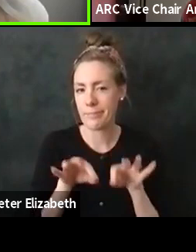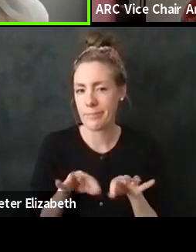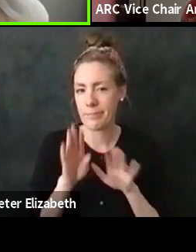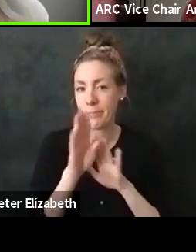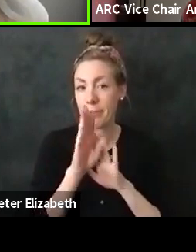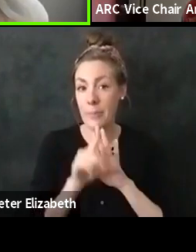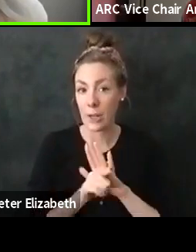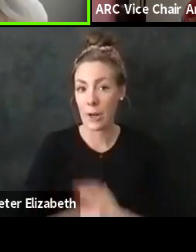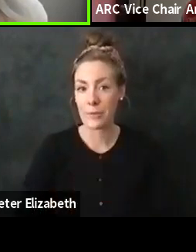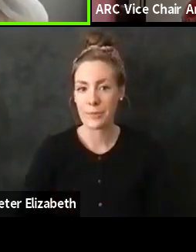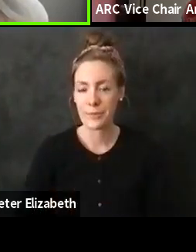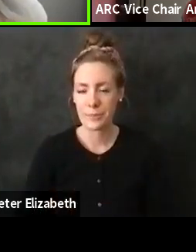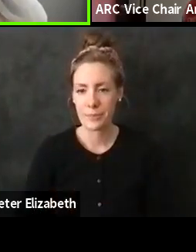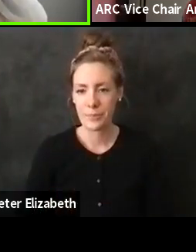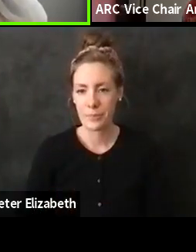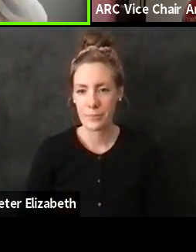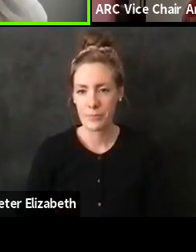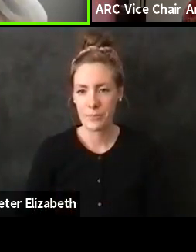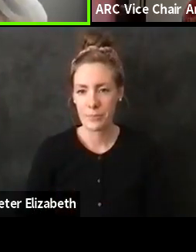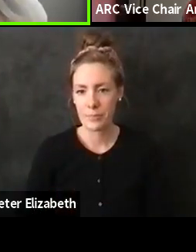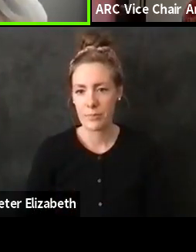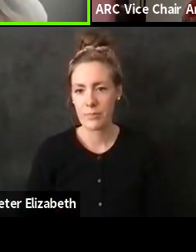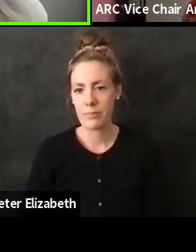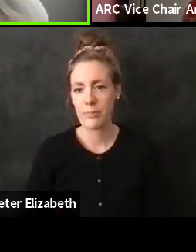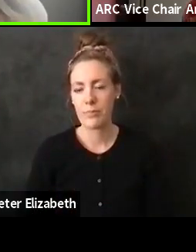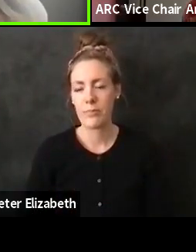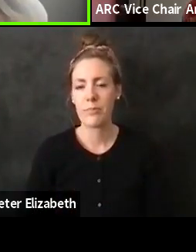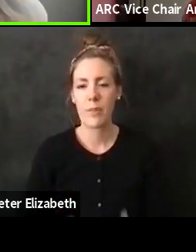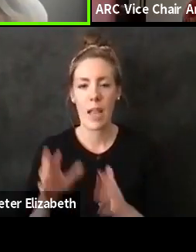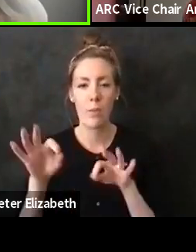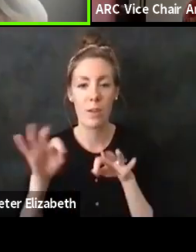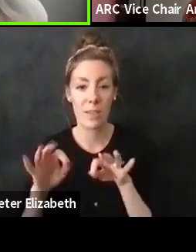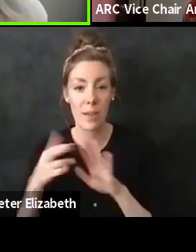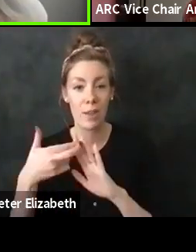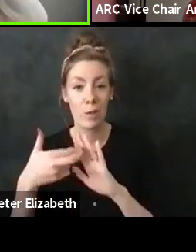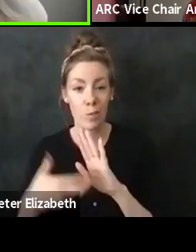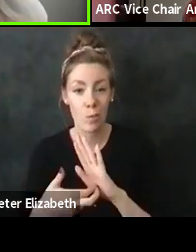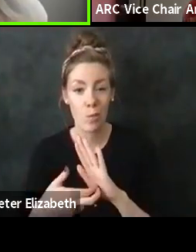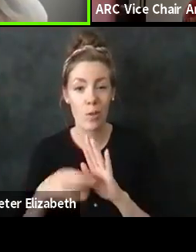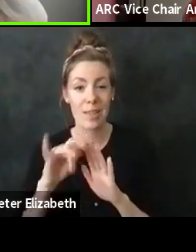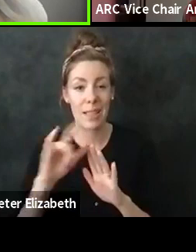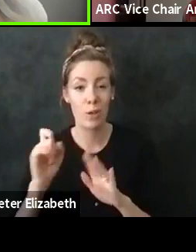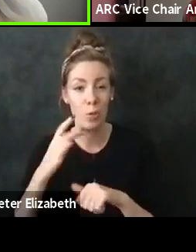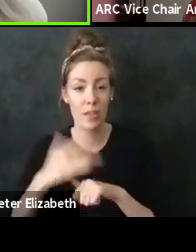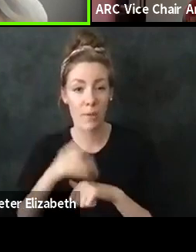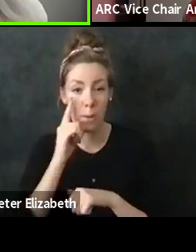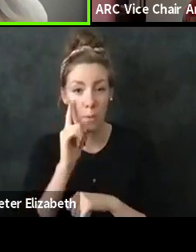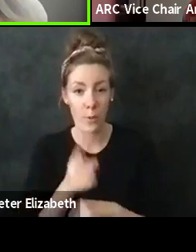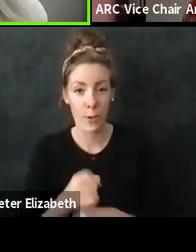what redistricting is, some of the rules we have to follow, and some of the tools that are available.